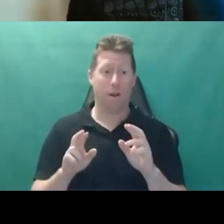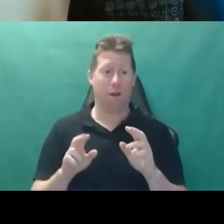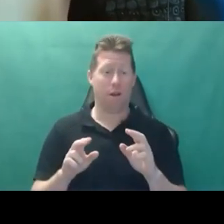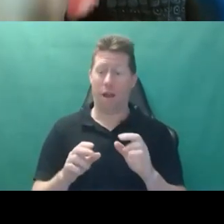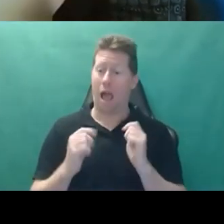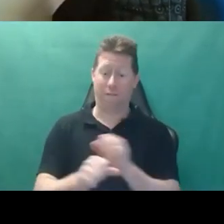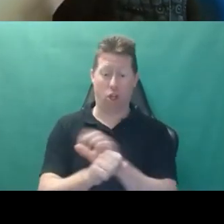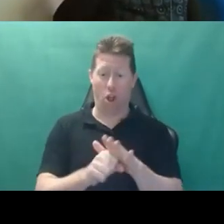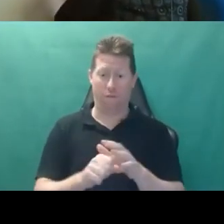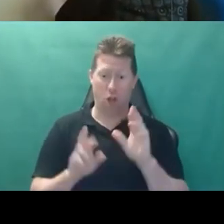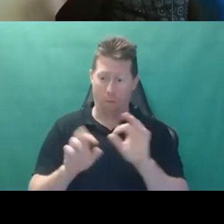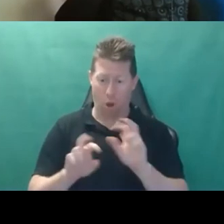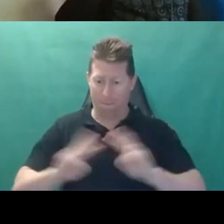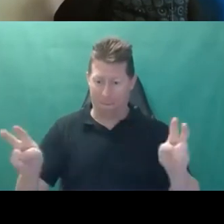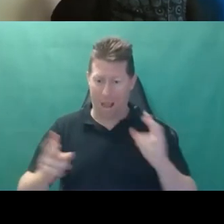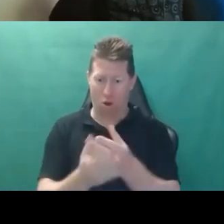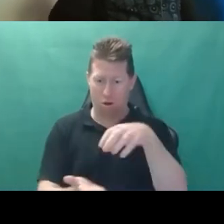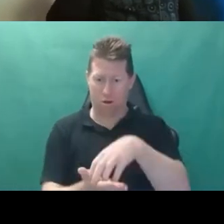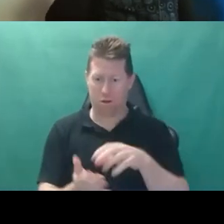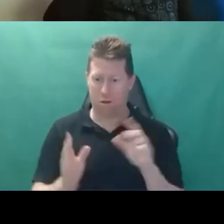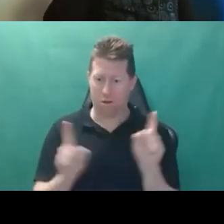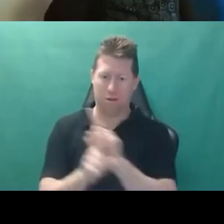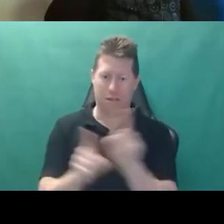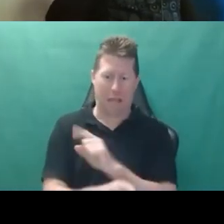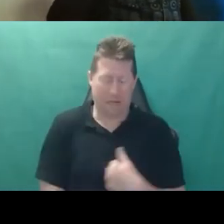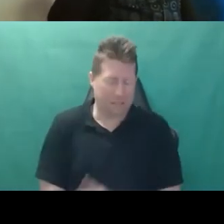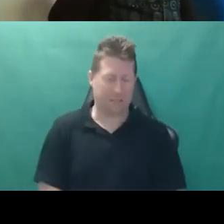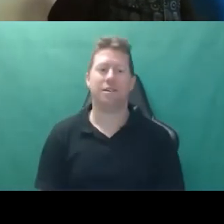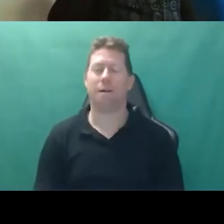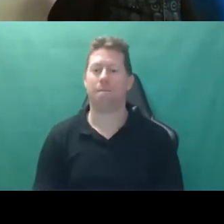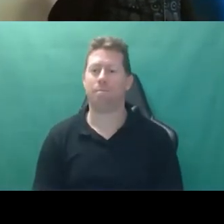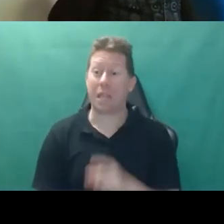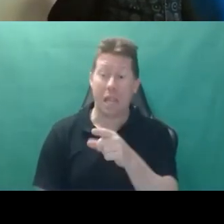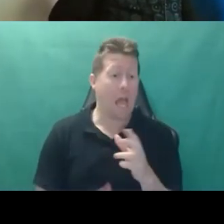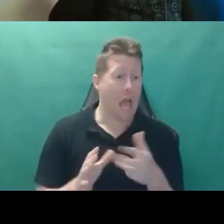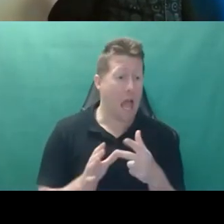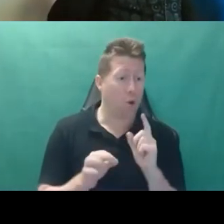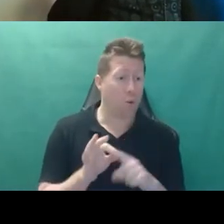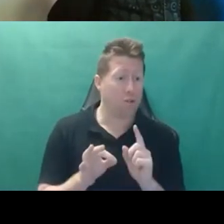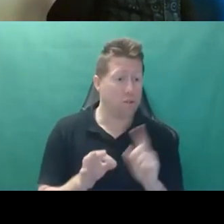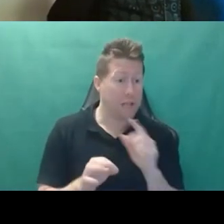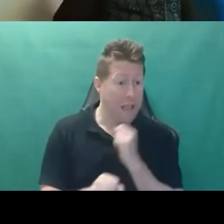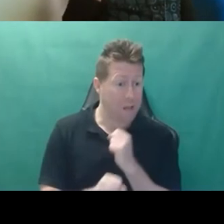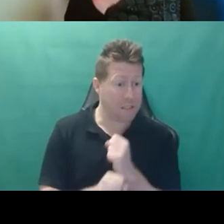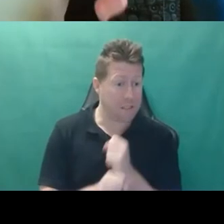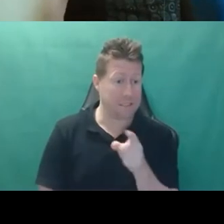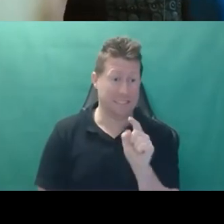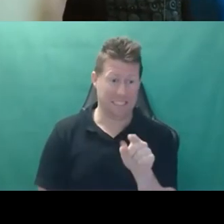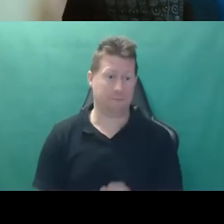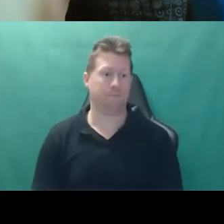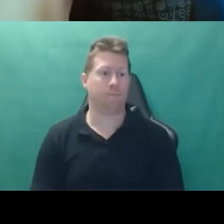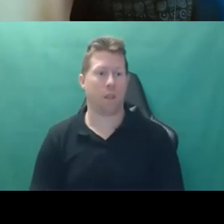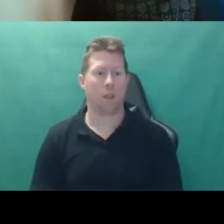pandemic. Um, do you want me to answer the other question, which is, yeah, do you, this is the one. Yeah. That'd be great. Lizzie.